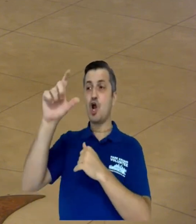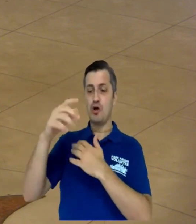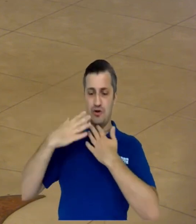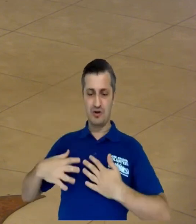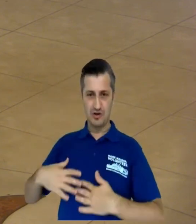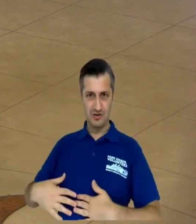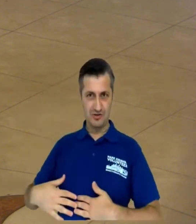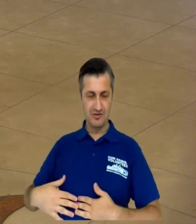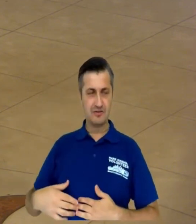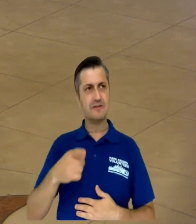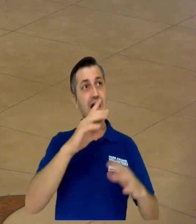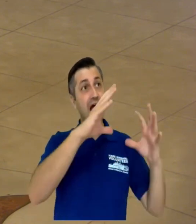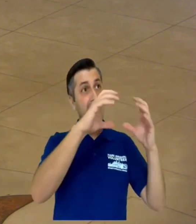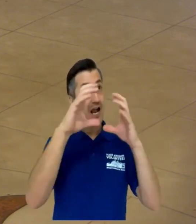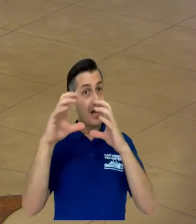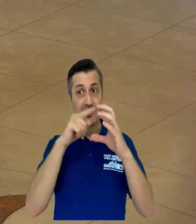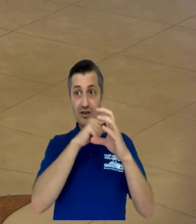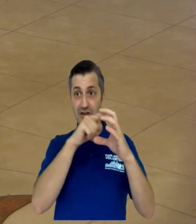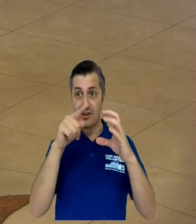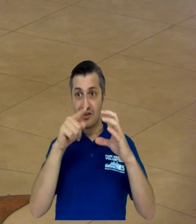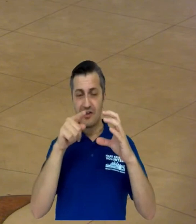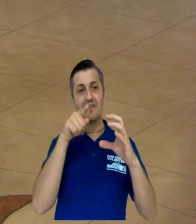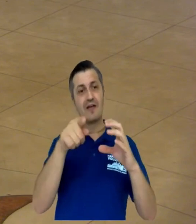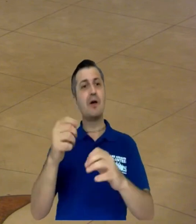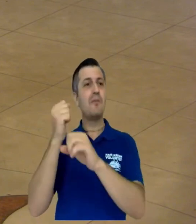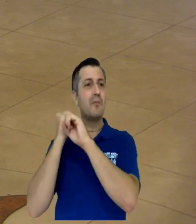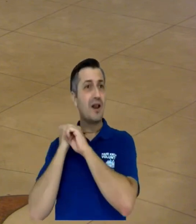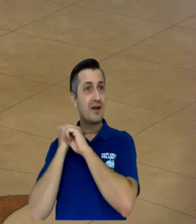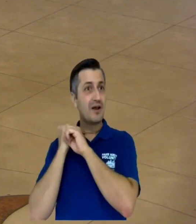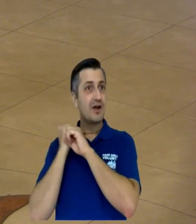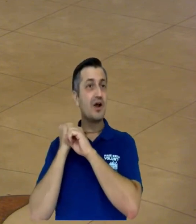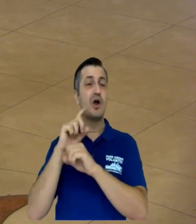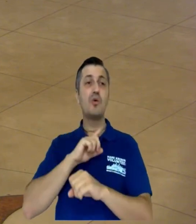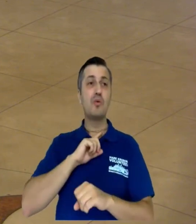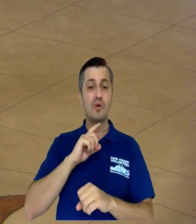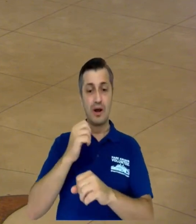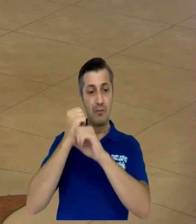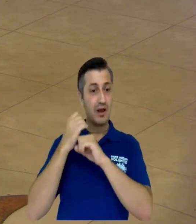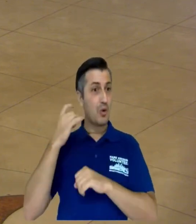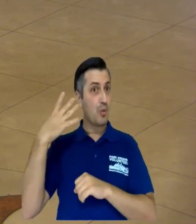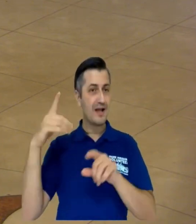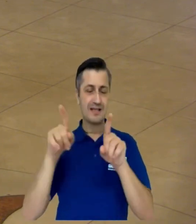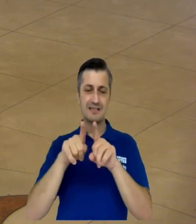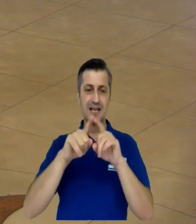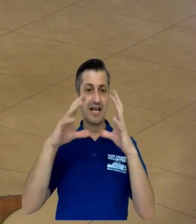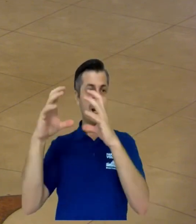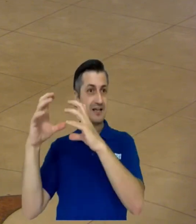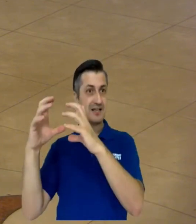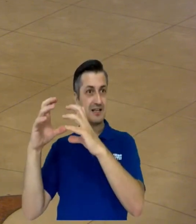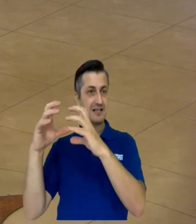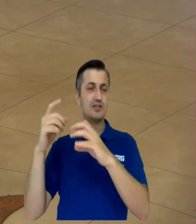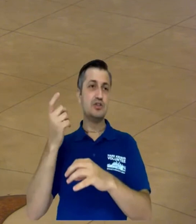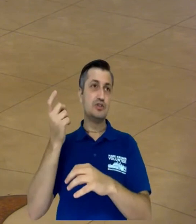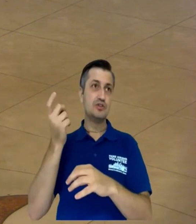clouds is Balaram, because Balaram is as white as the clouds, right? Is soft and as a